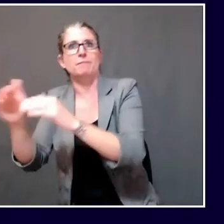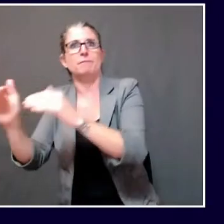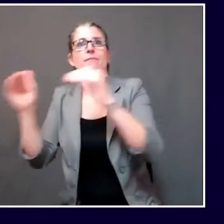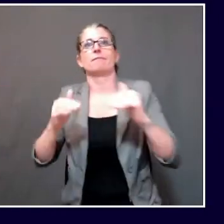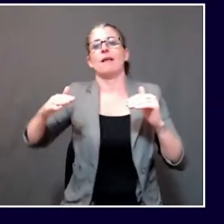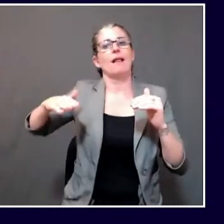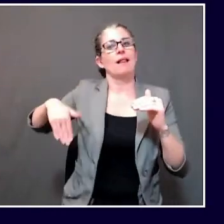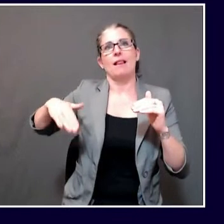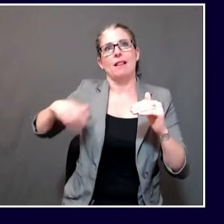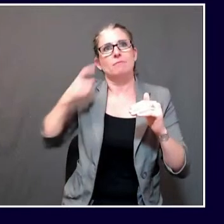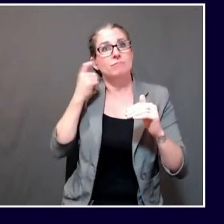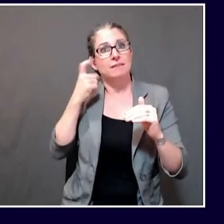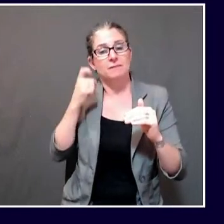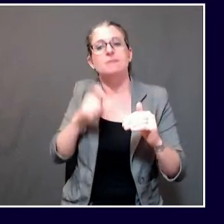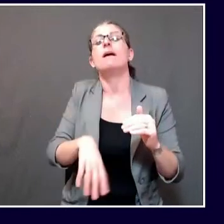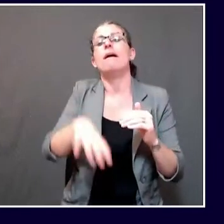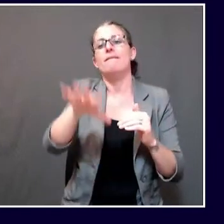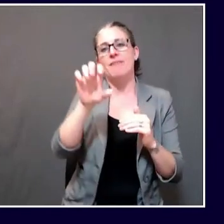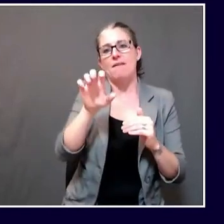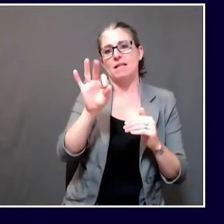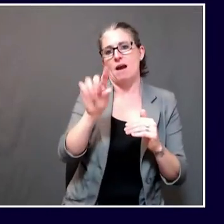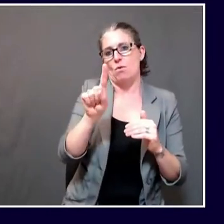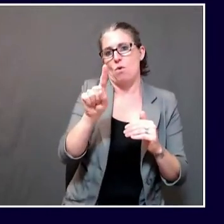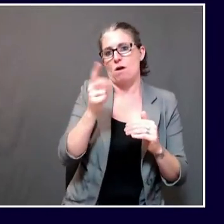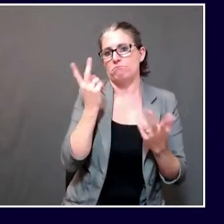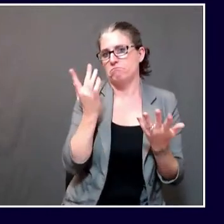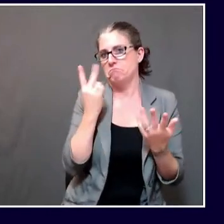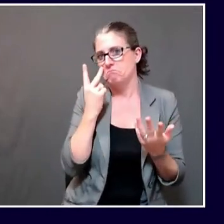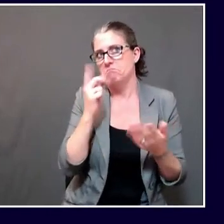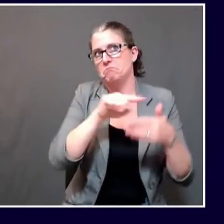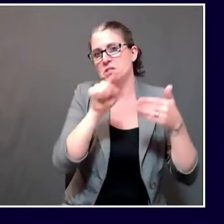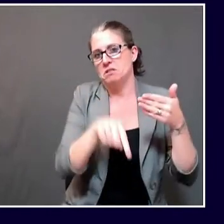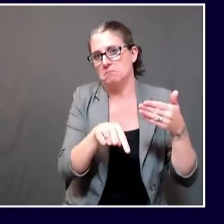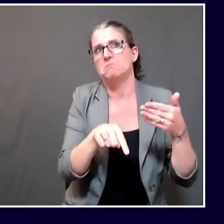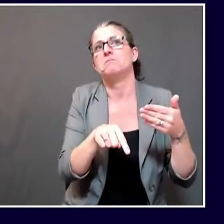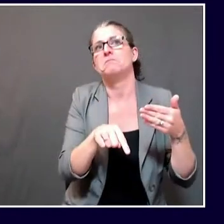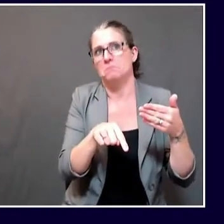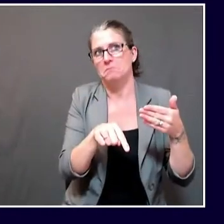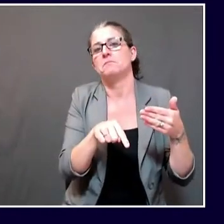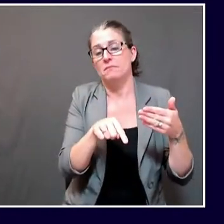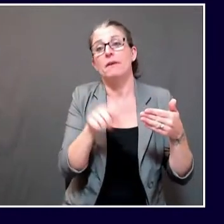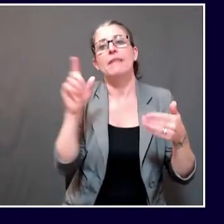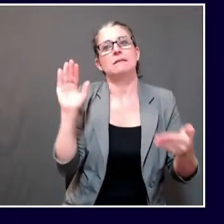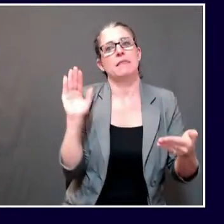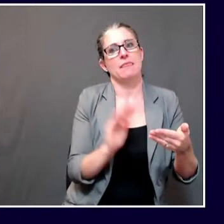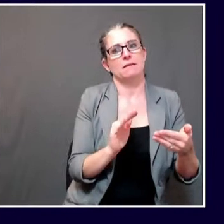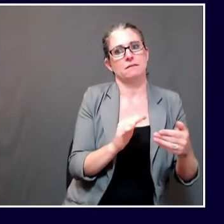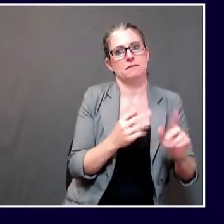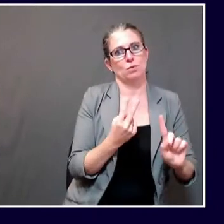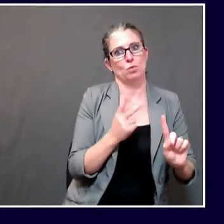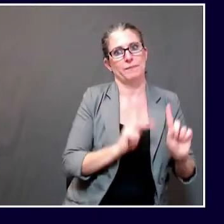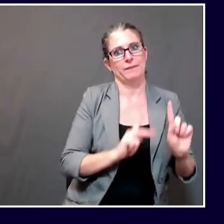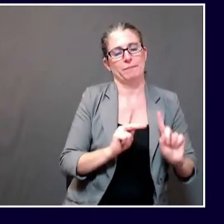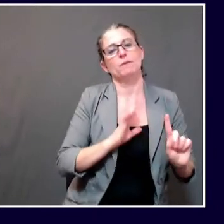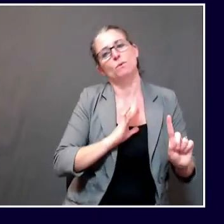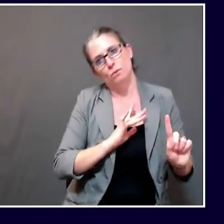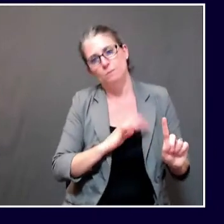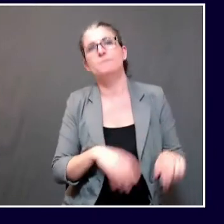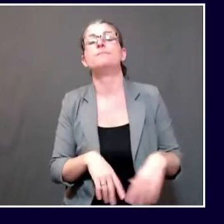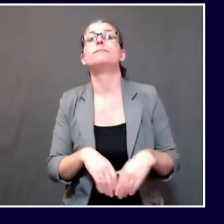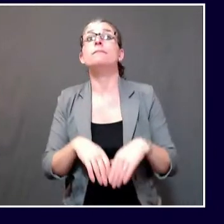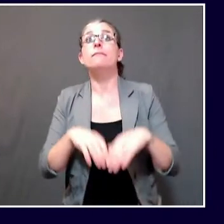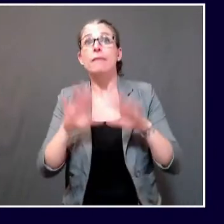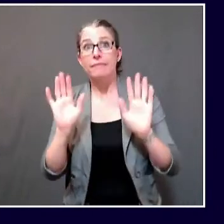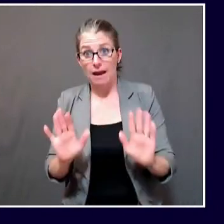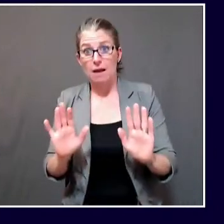decrease of 2 cases since yesterday. Overall, 459 individuals have been hospitalized